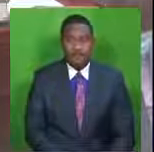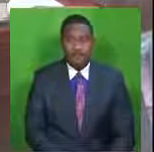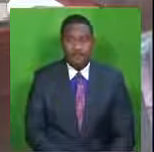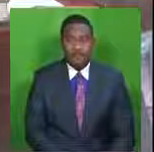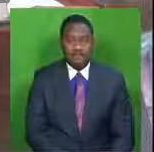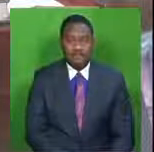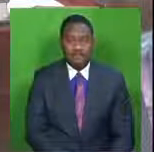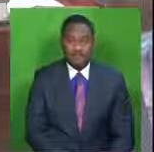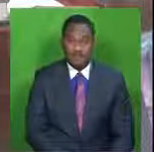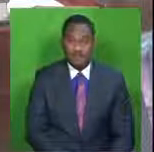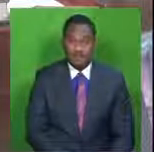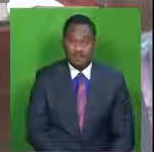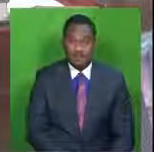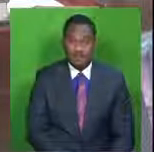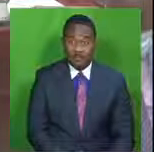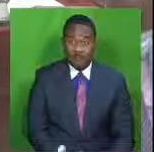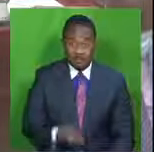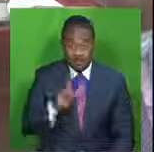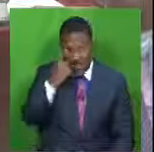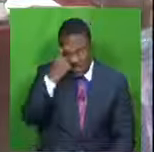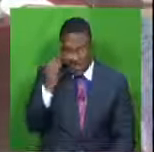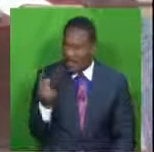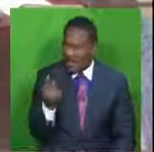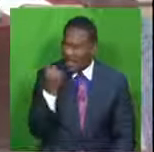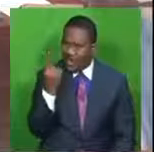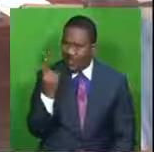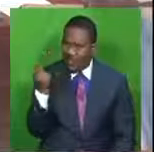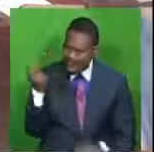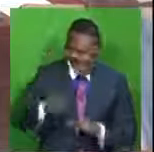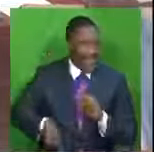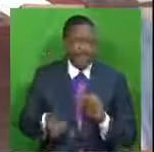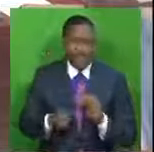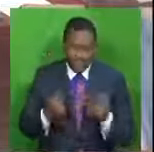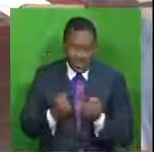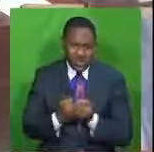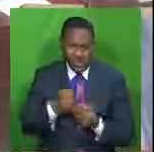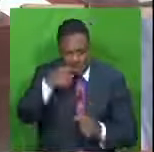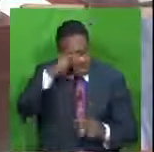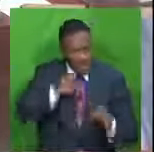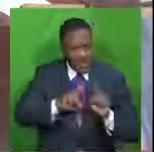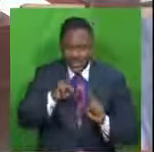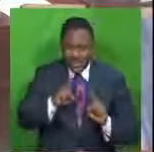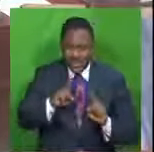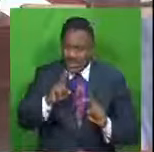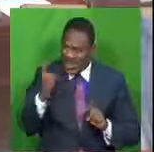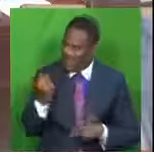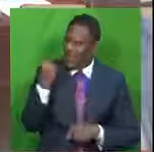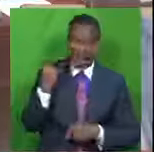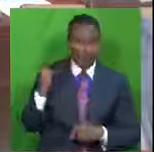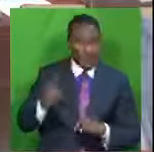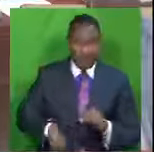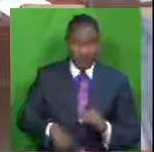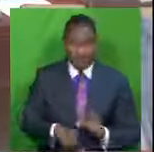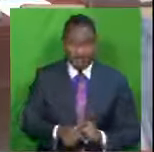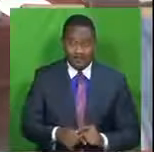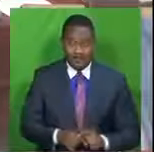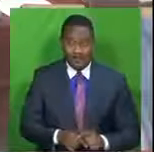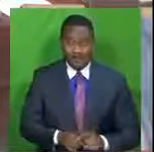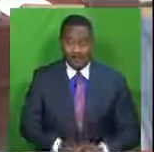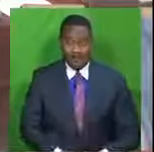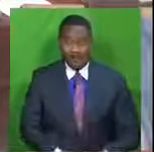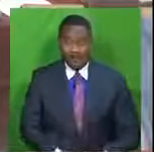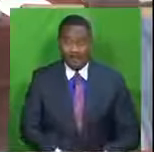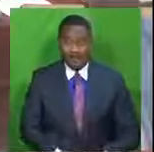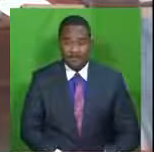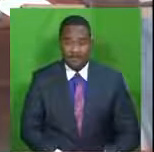is, government alone cannot adequately fund the Black Stars. The worst of it is